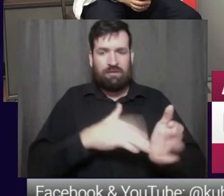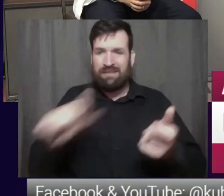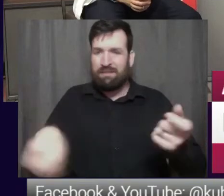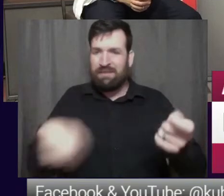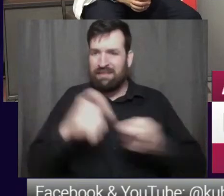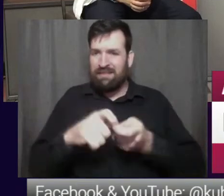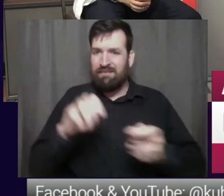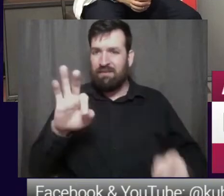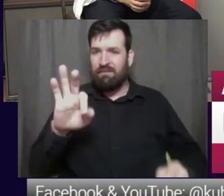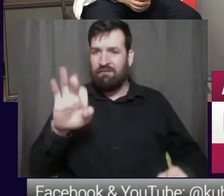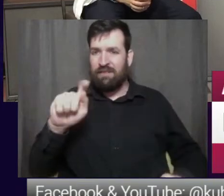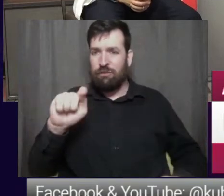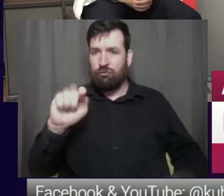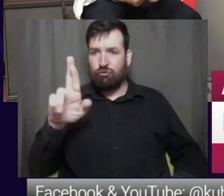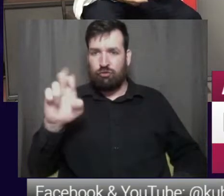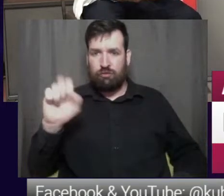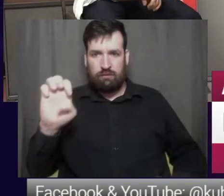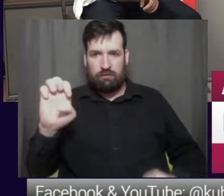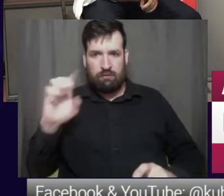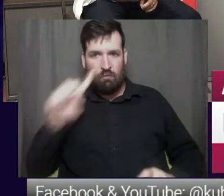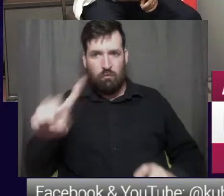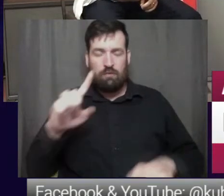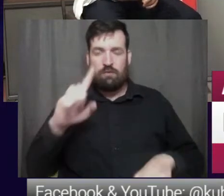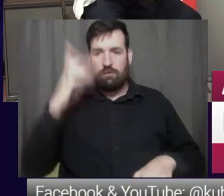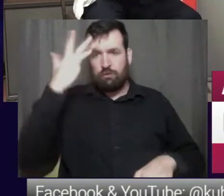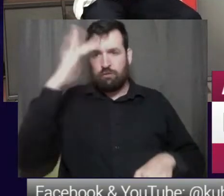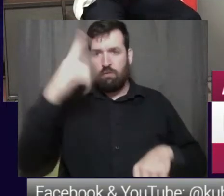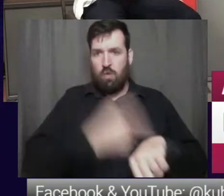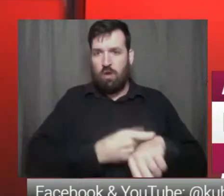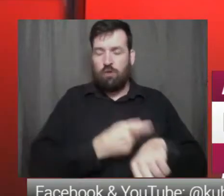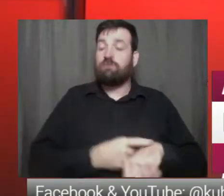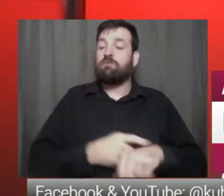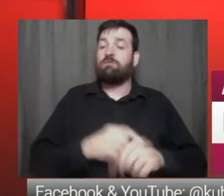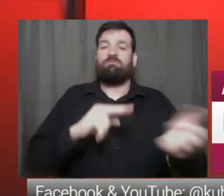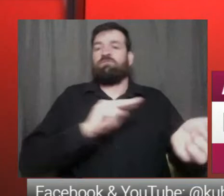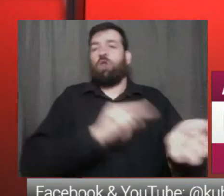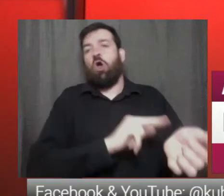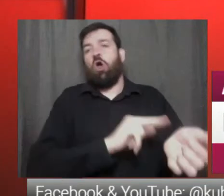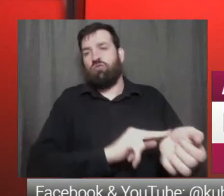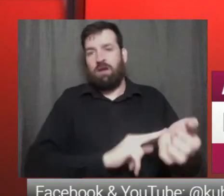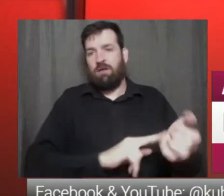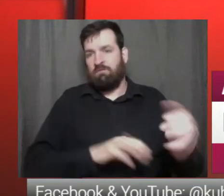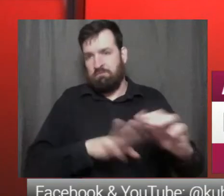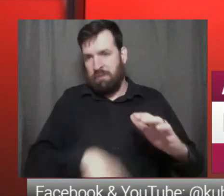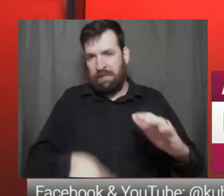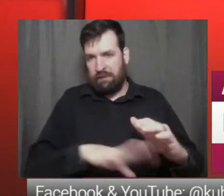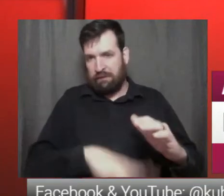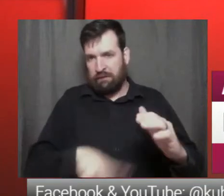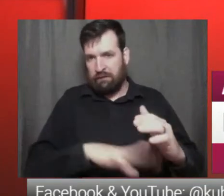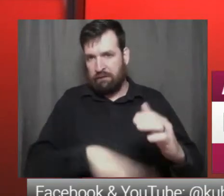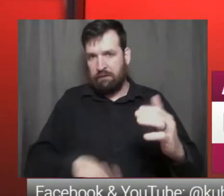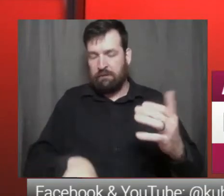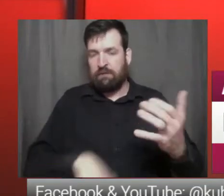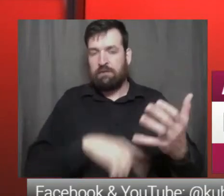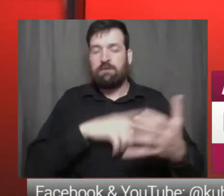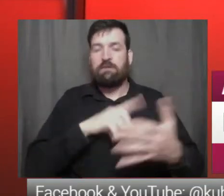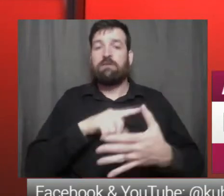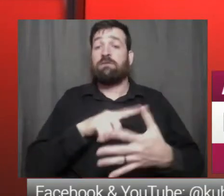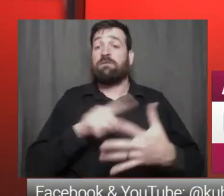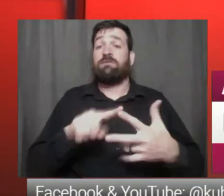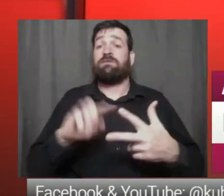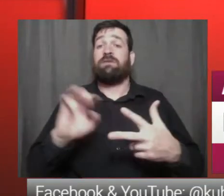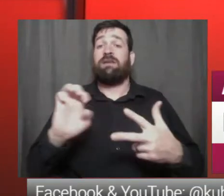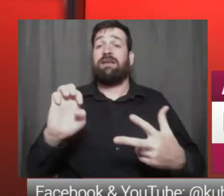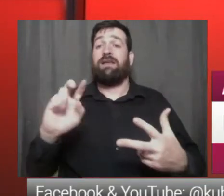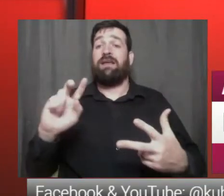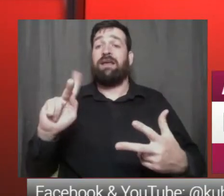on a smartwatch? You said the EKG. So the heart rate tracking is kind of the basis. And then having EKG tracking is super